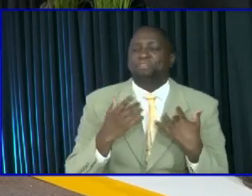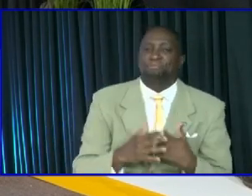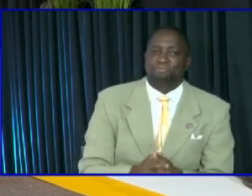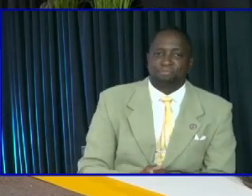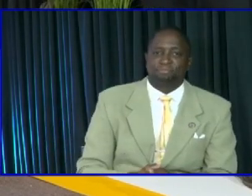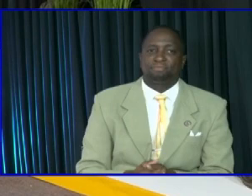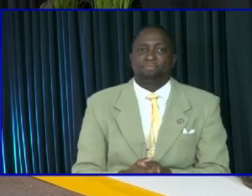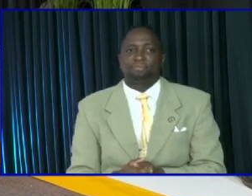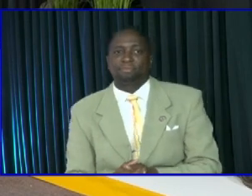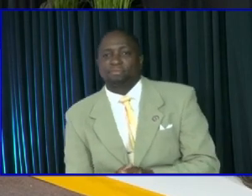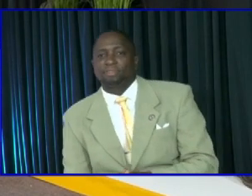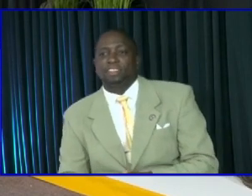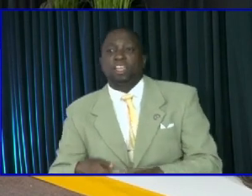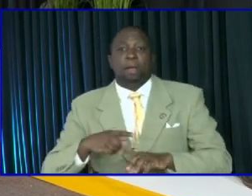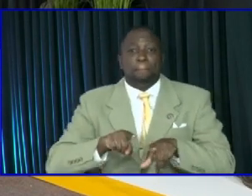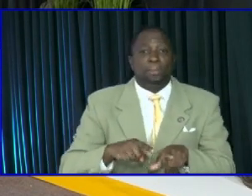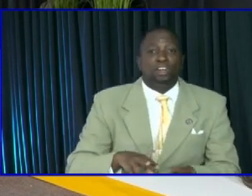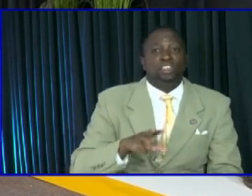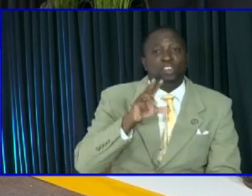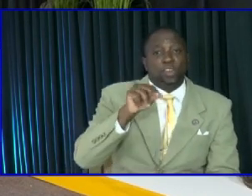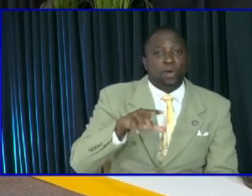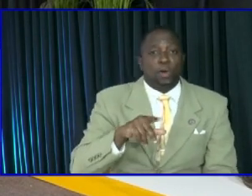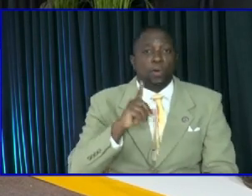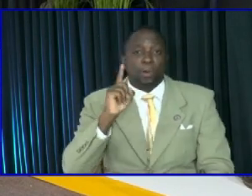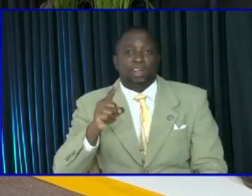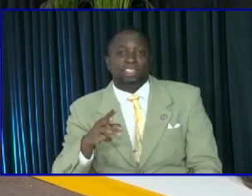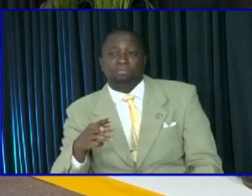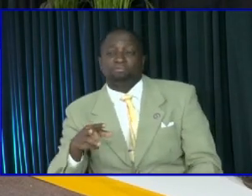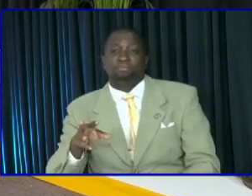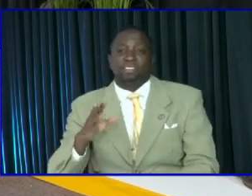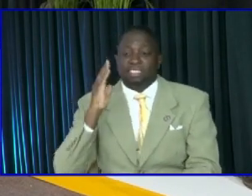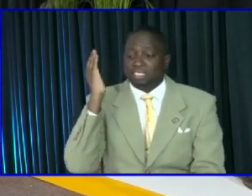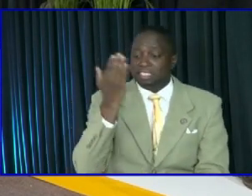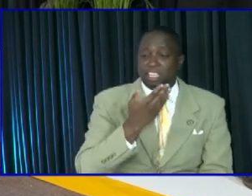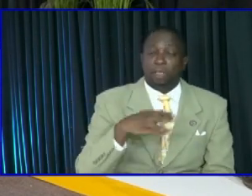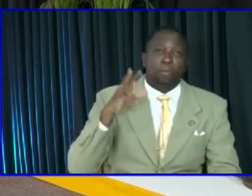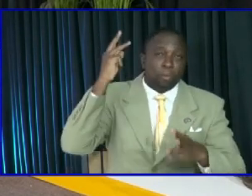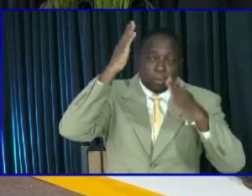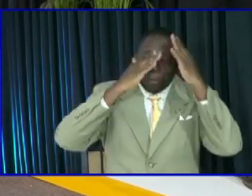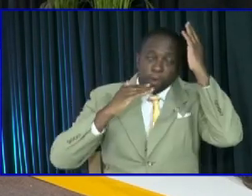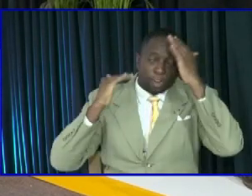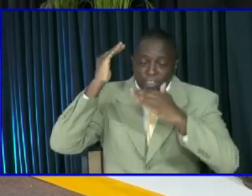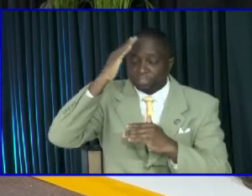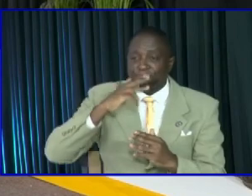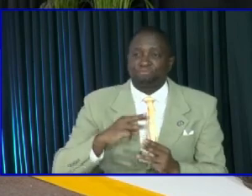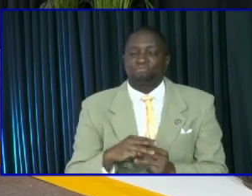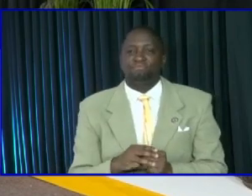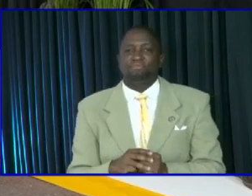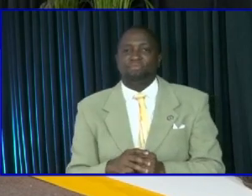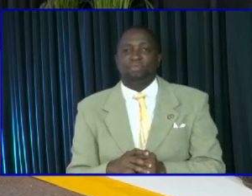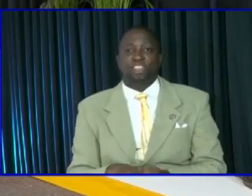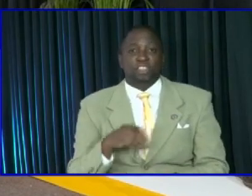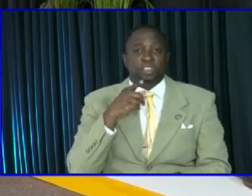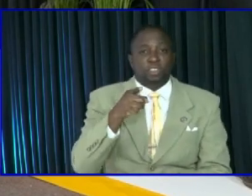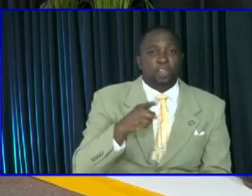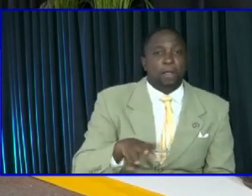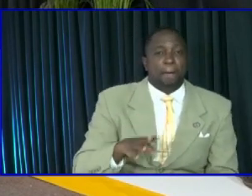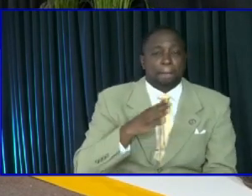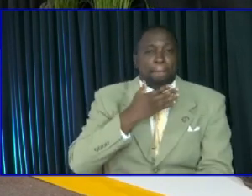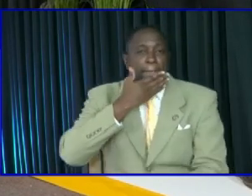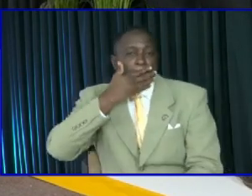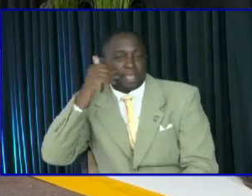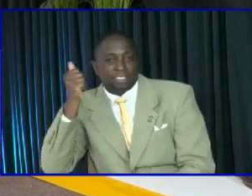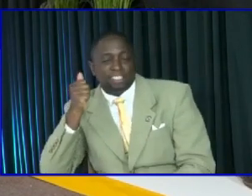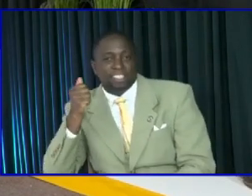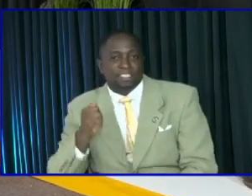bomb, but no one seems worried about the day my Lord should come. You better set the house